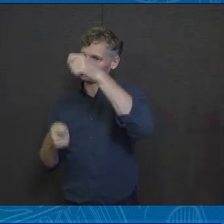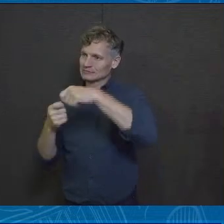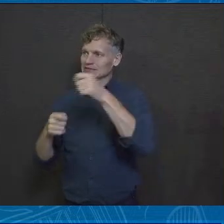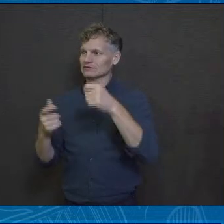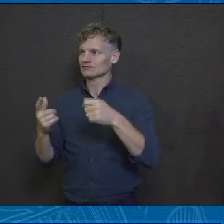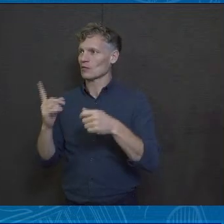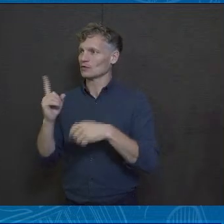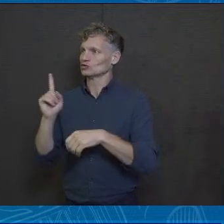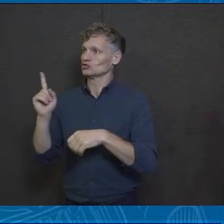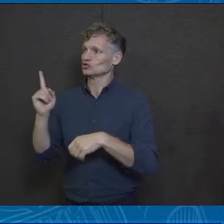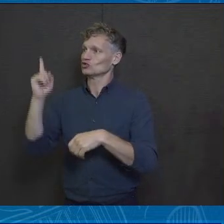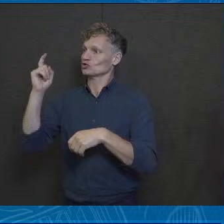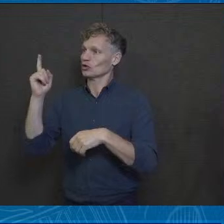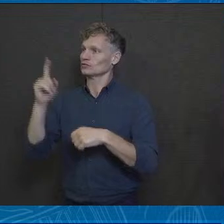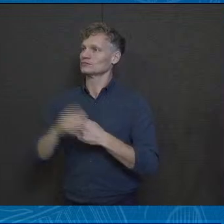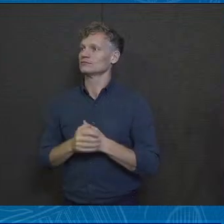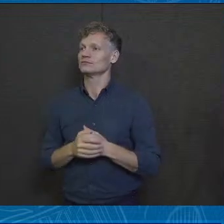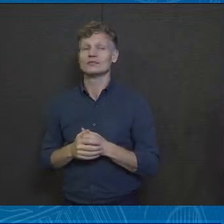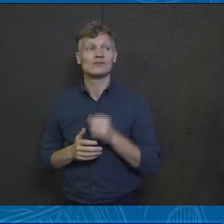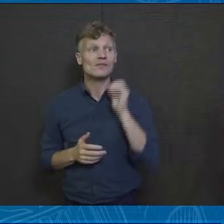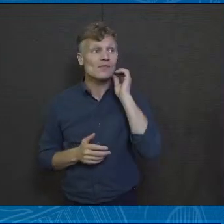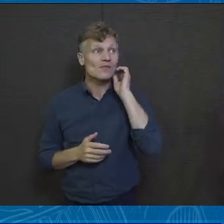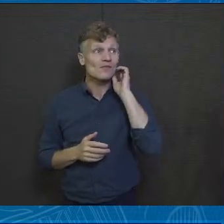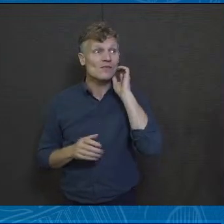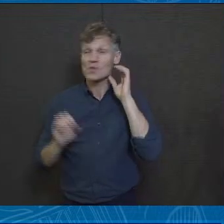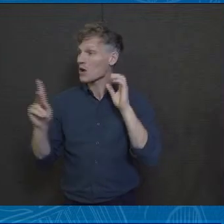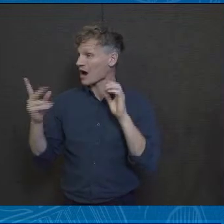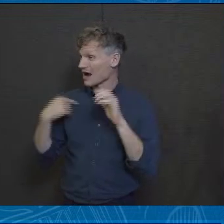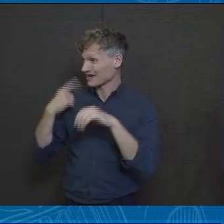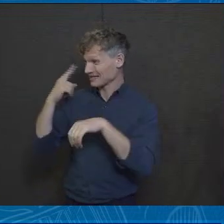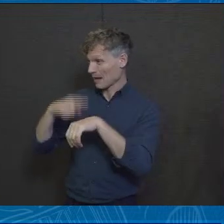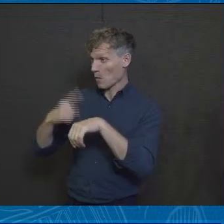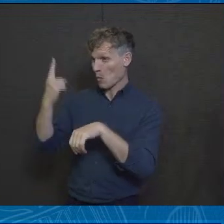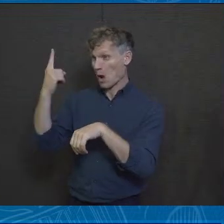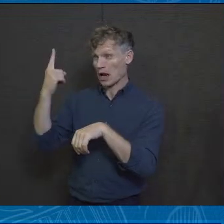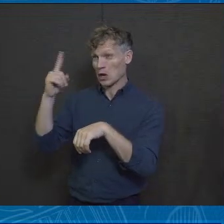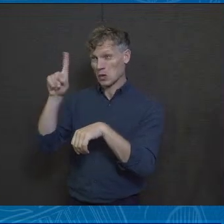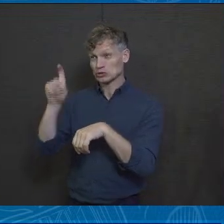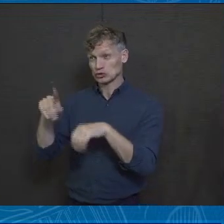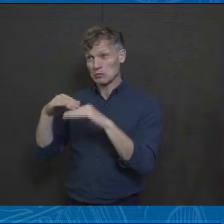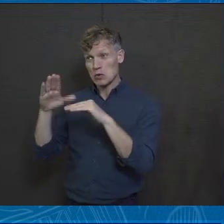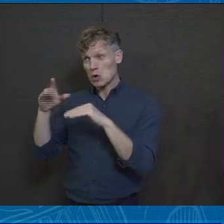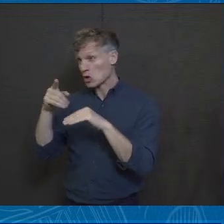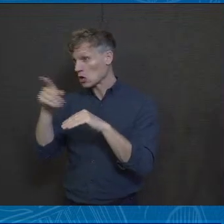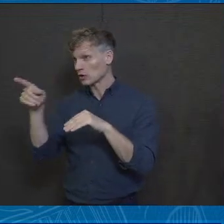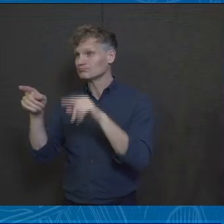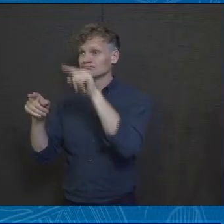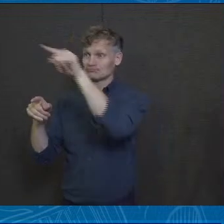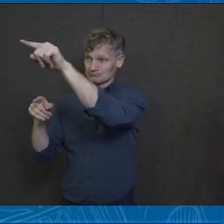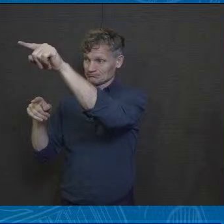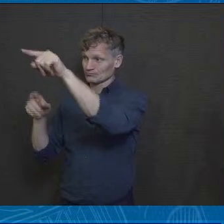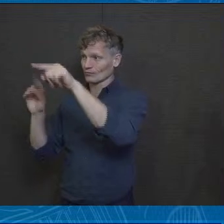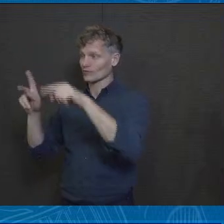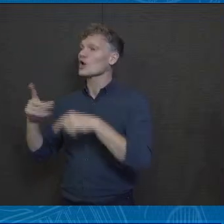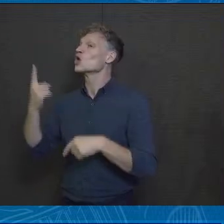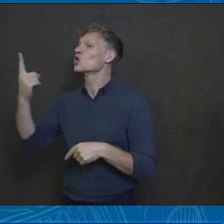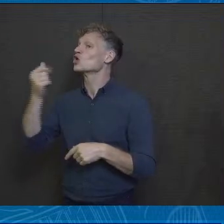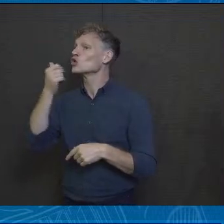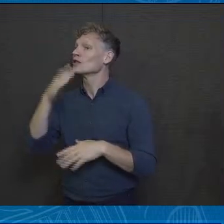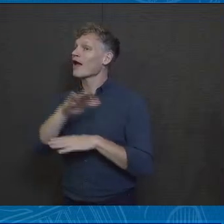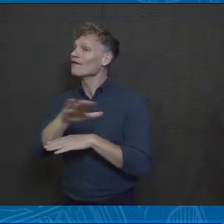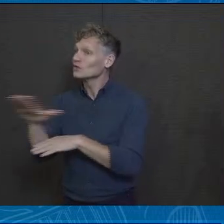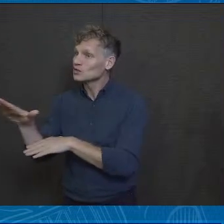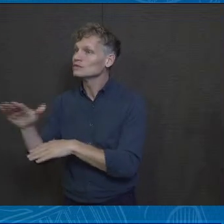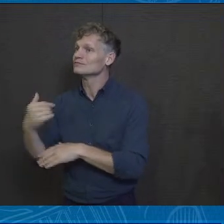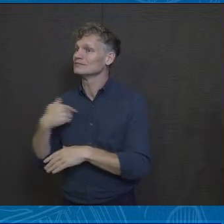Thank you. I think we have time for one more. All right. Good afternoon. I'm Paolo Ferreira